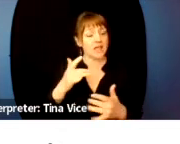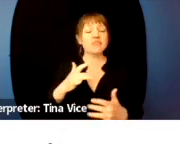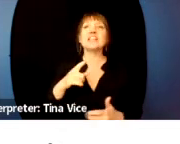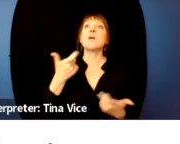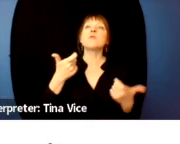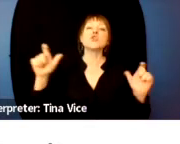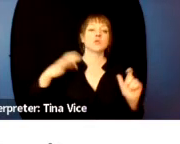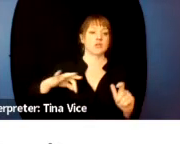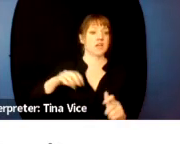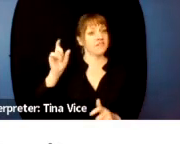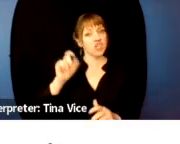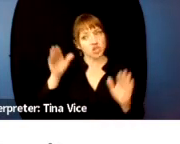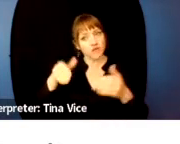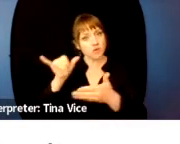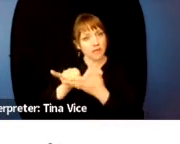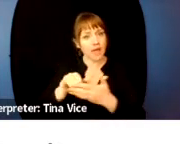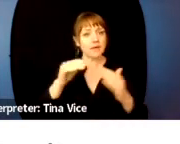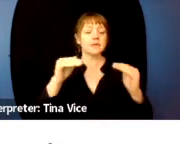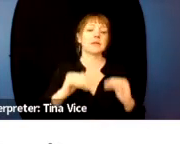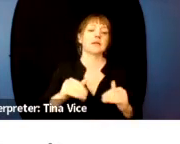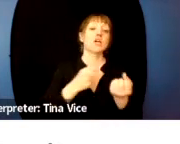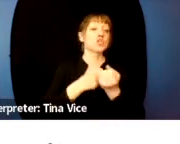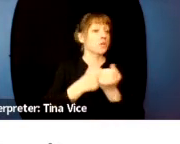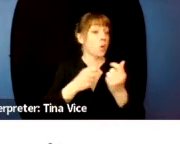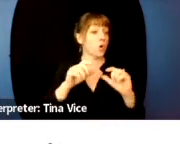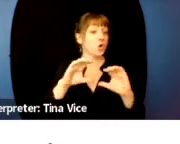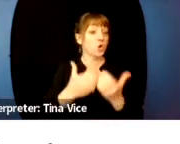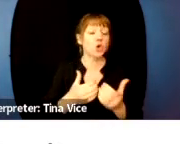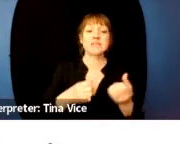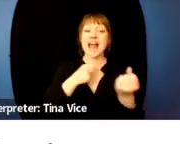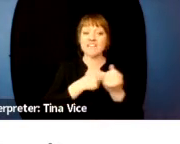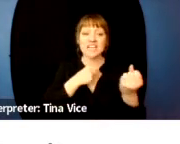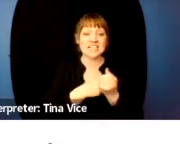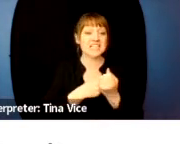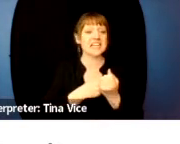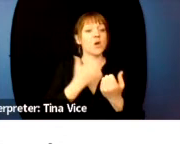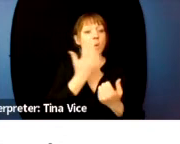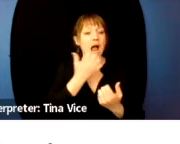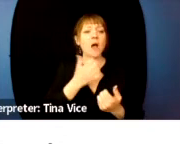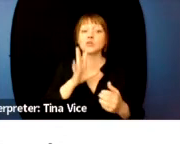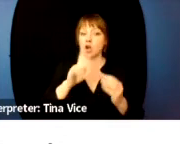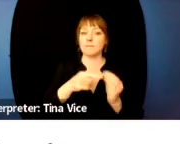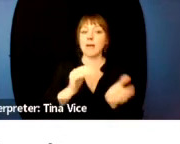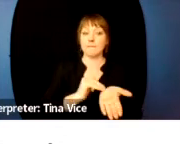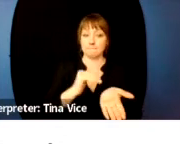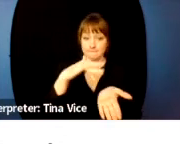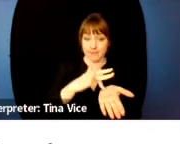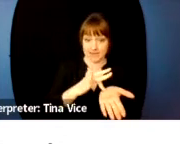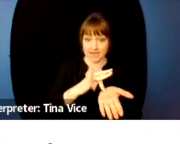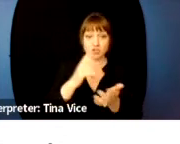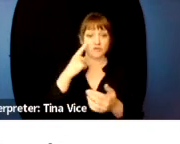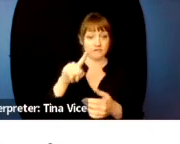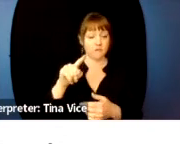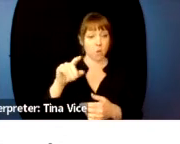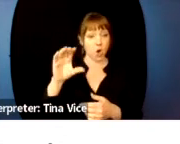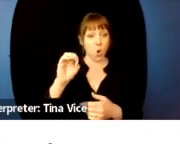that. Support groups, advocacy. We'll talk about medications for OUD in just a second. And housing and healthcare supports, right?